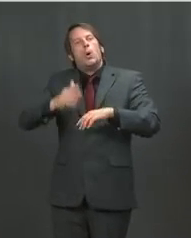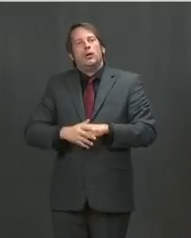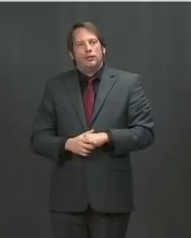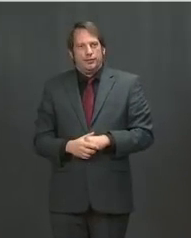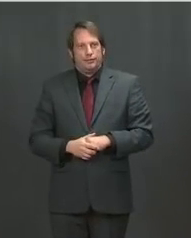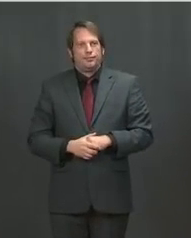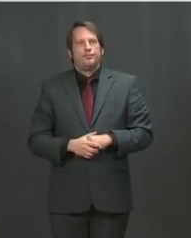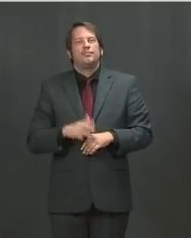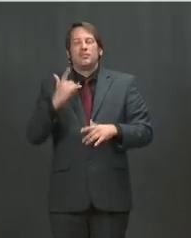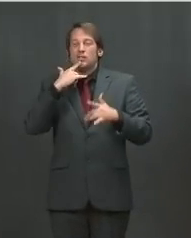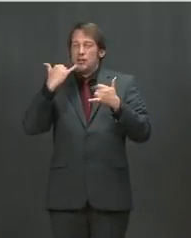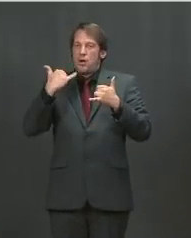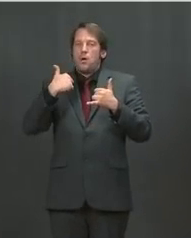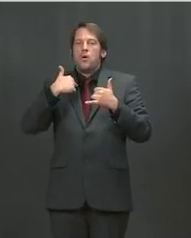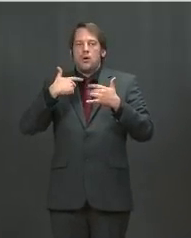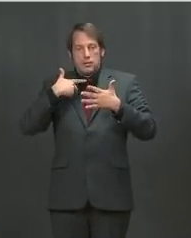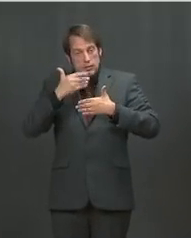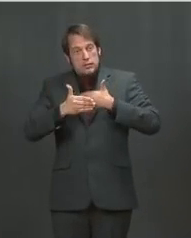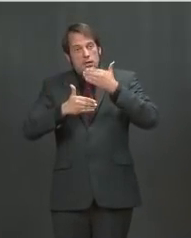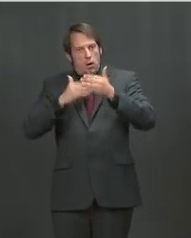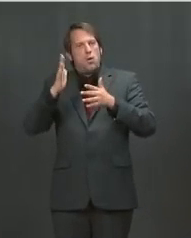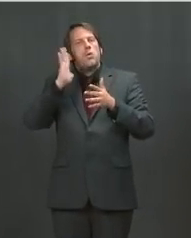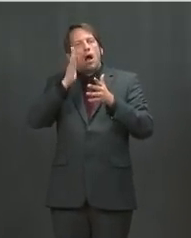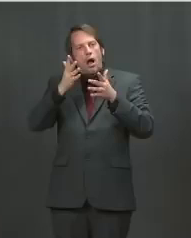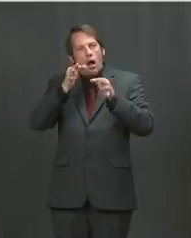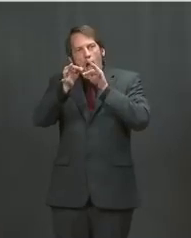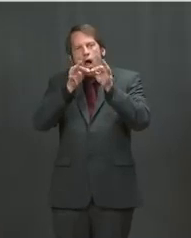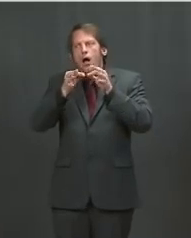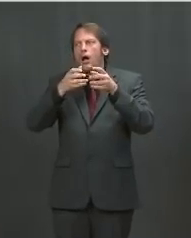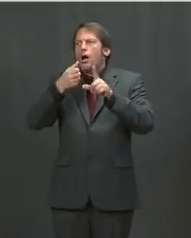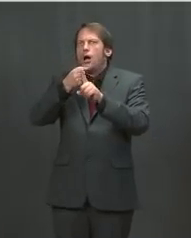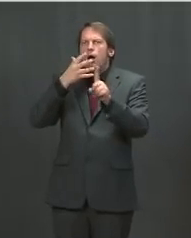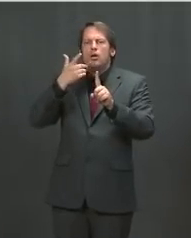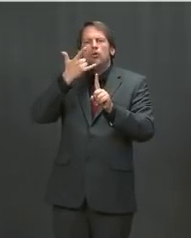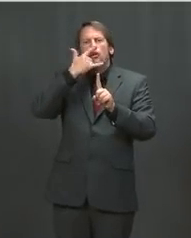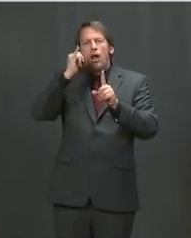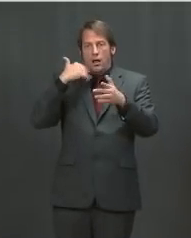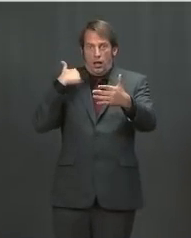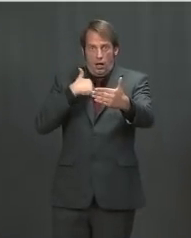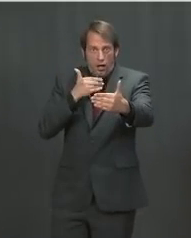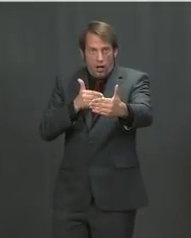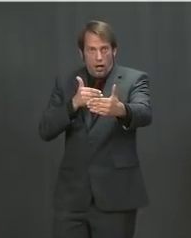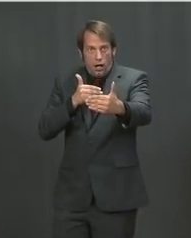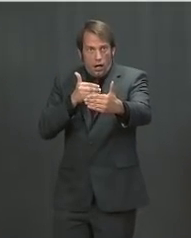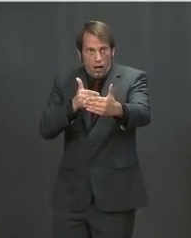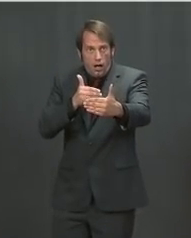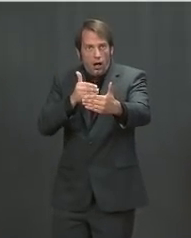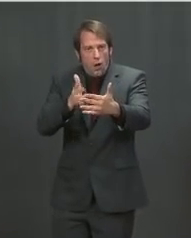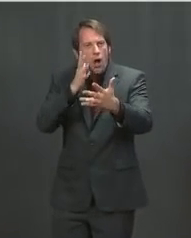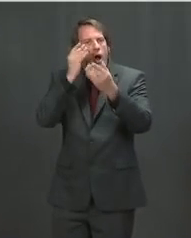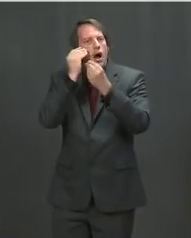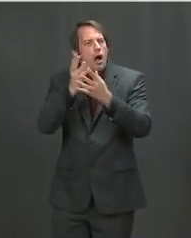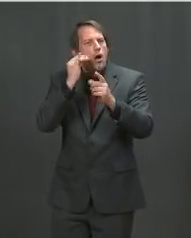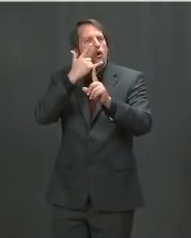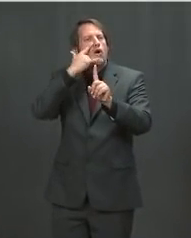degree of normality, which everyone really quite dramatically notices it. It's on the way. Hang in there.